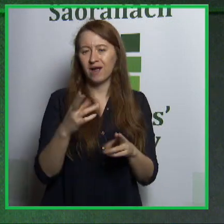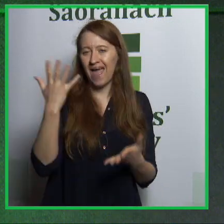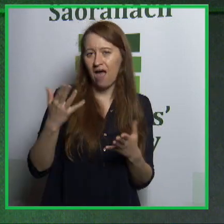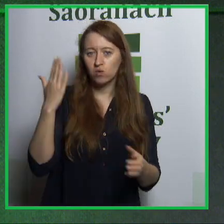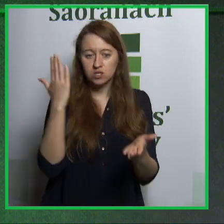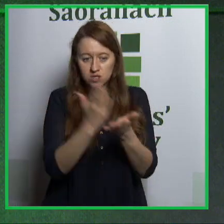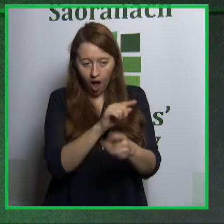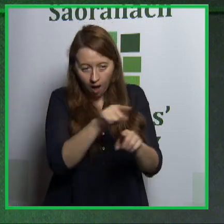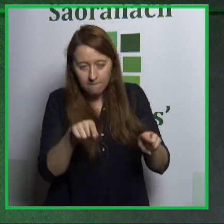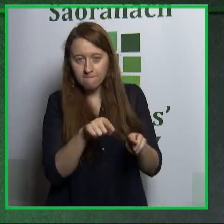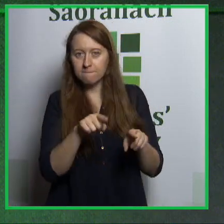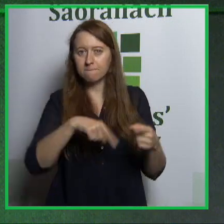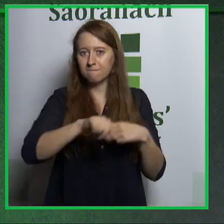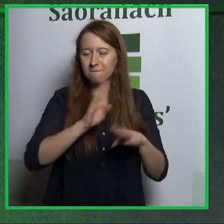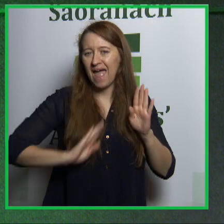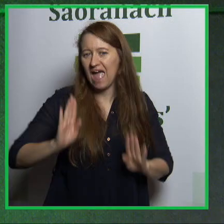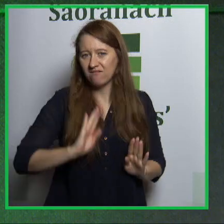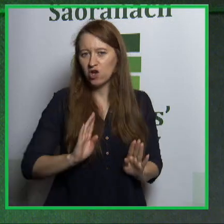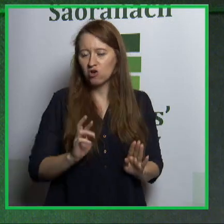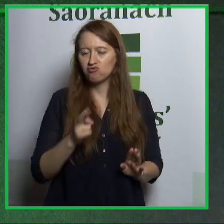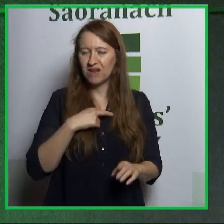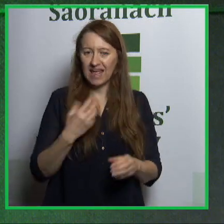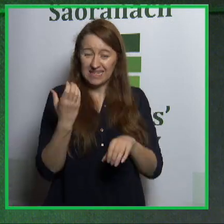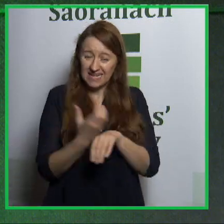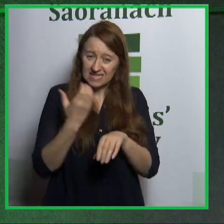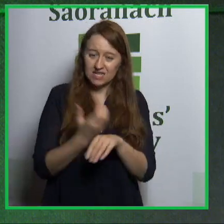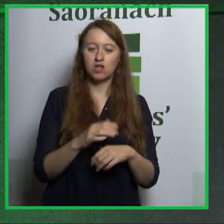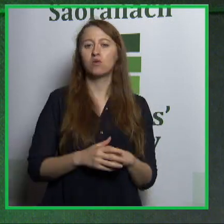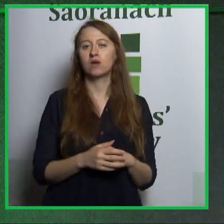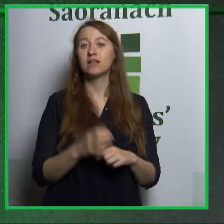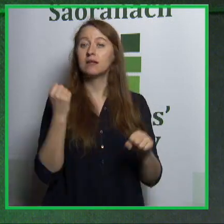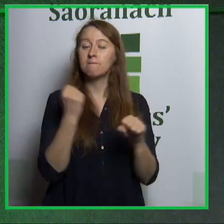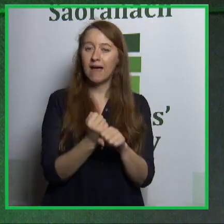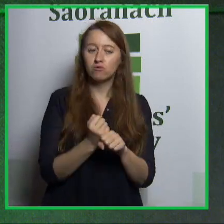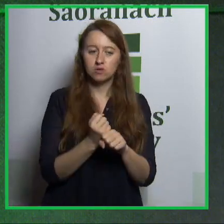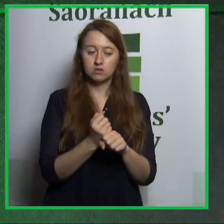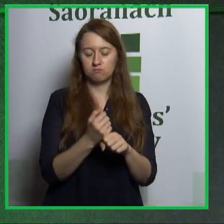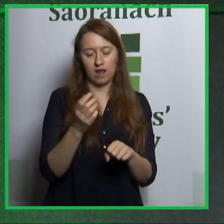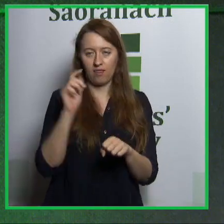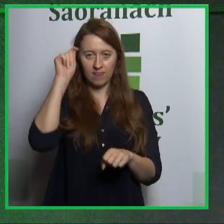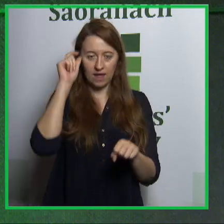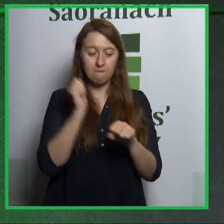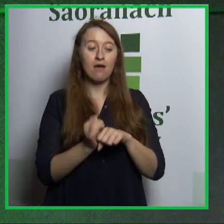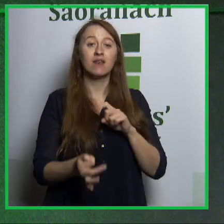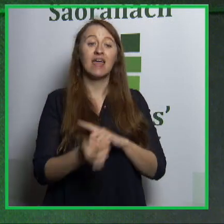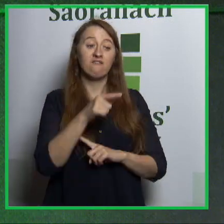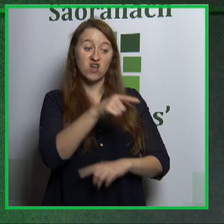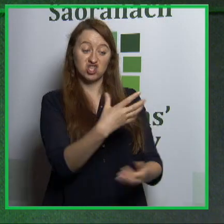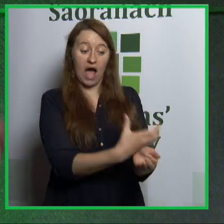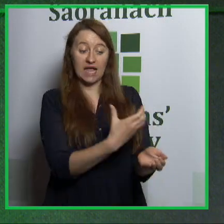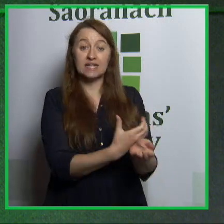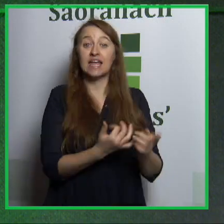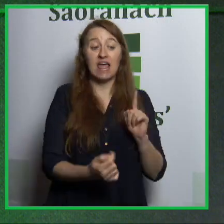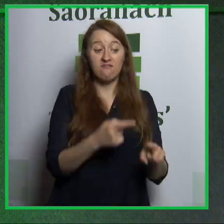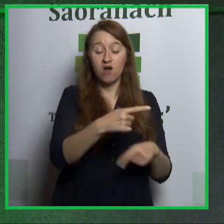disenabling rather than enabling. You know, if you have a child and you're, you know, giving it a negative reinforcement on a daily basis,